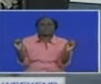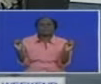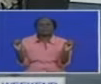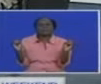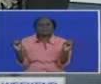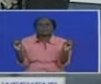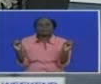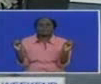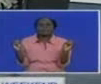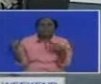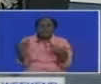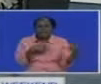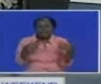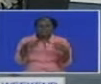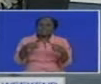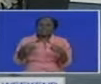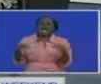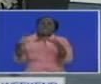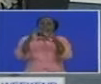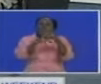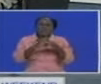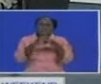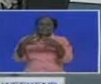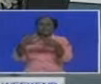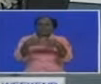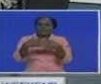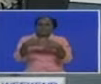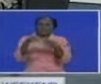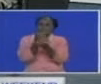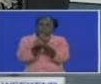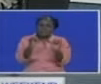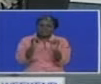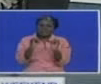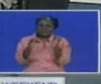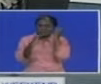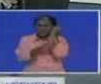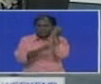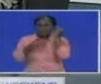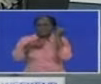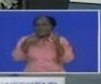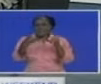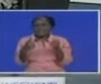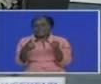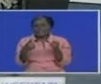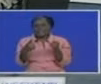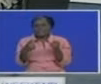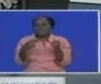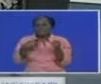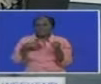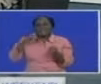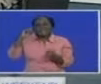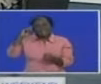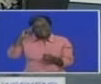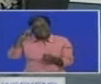every state of the nation address has the argument that this is a United States of America, an independent country. Having said that, I don't really think Kenya is a bully.